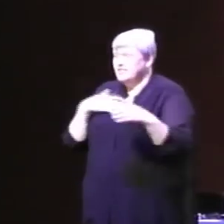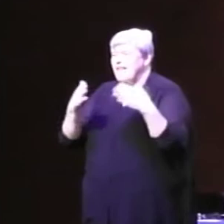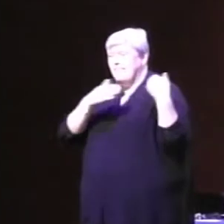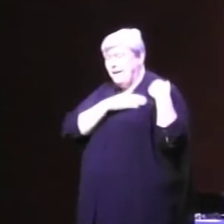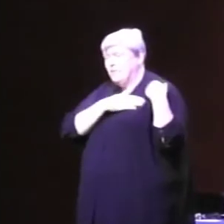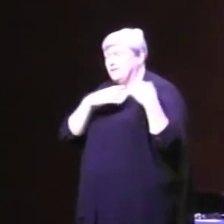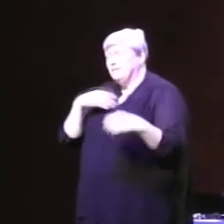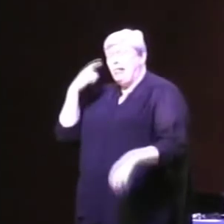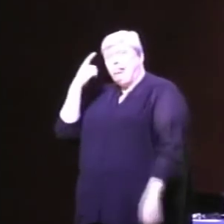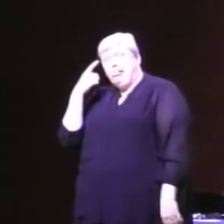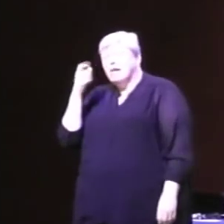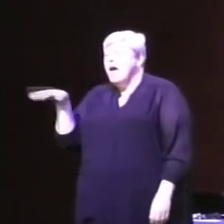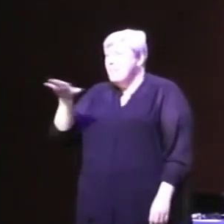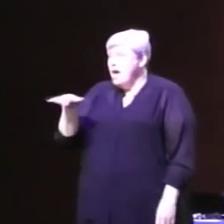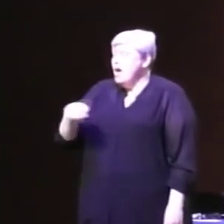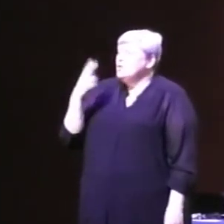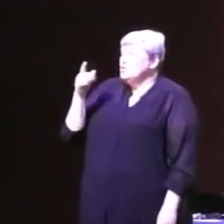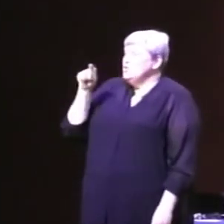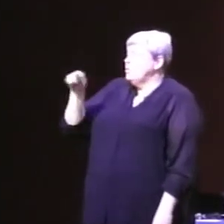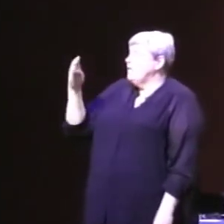are estimated to be at £2.45